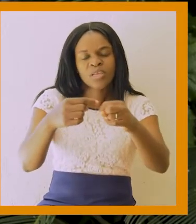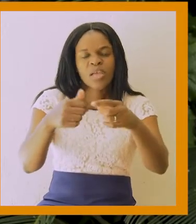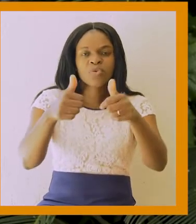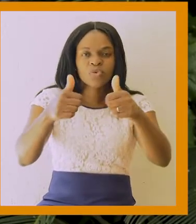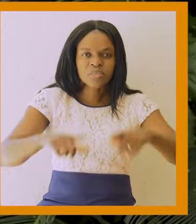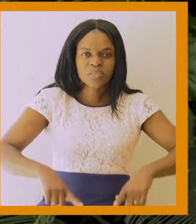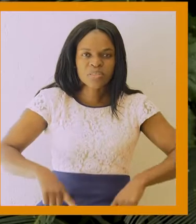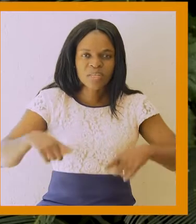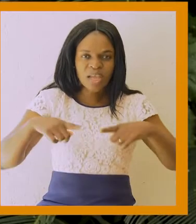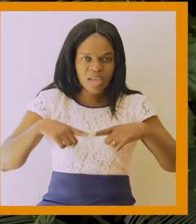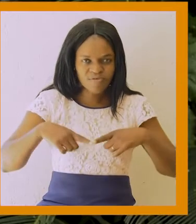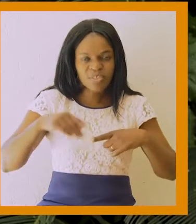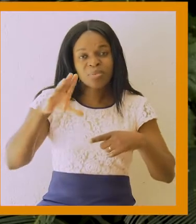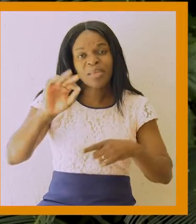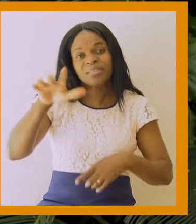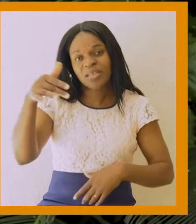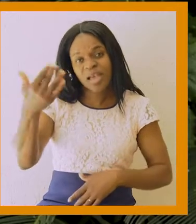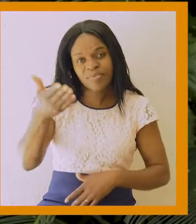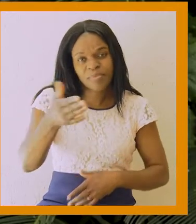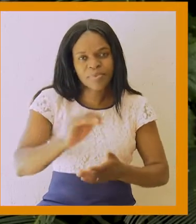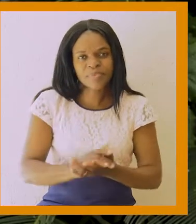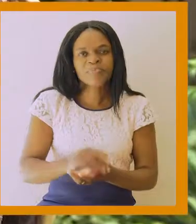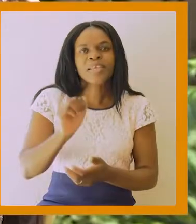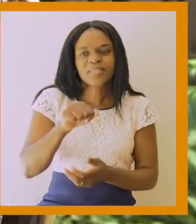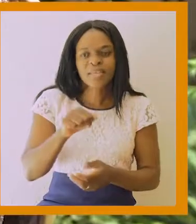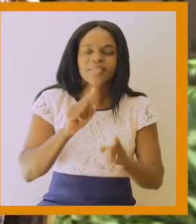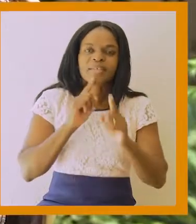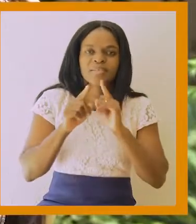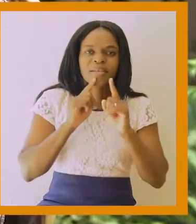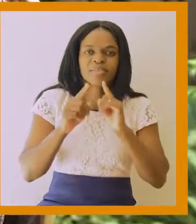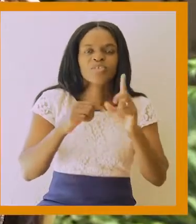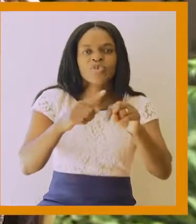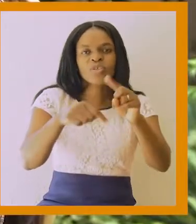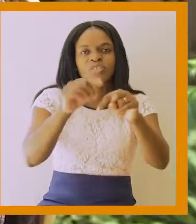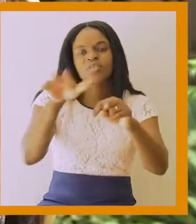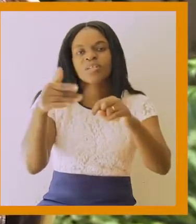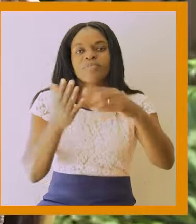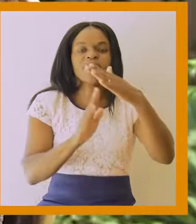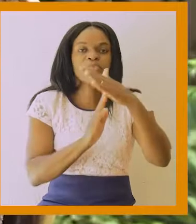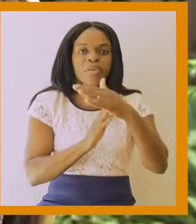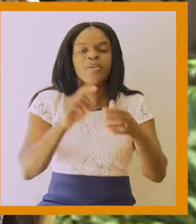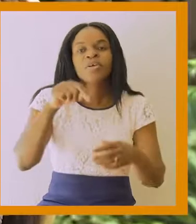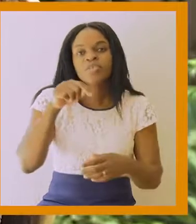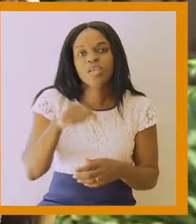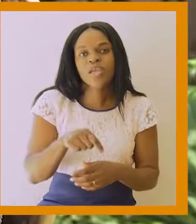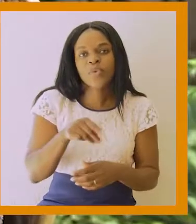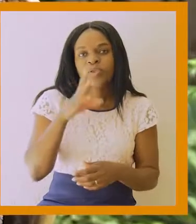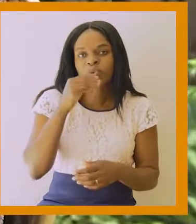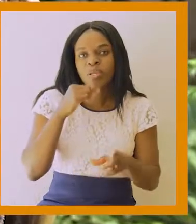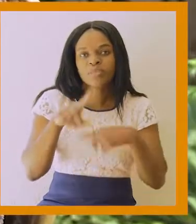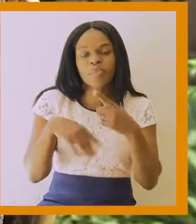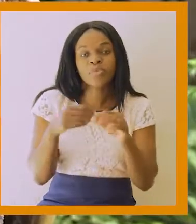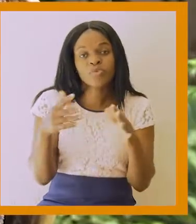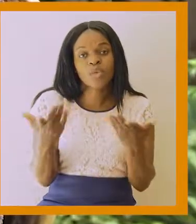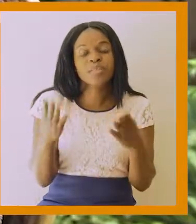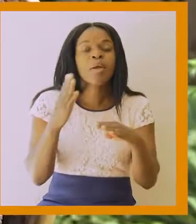after a sad experience has happened to them. Our discussion continues after the break. We're on the show today.